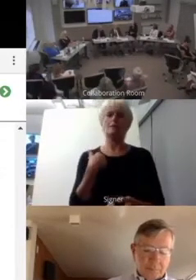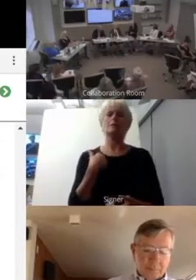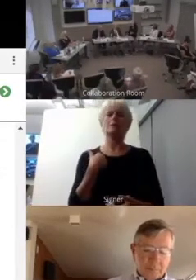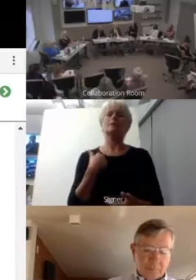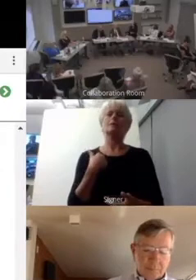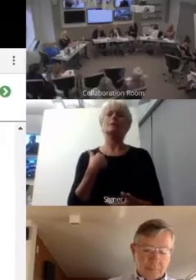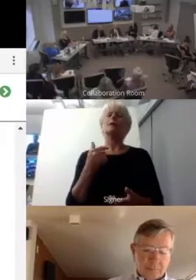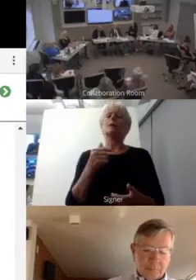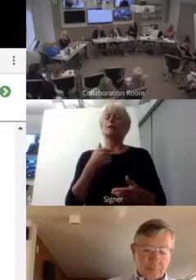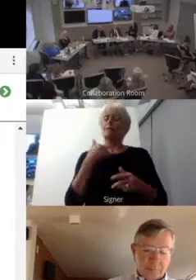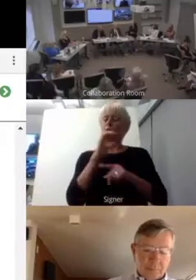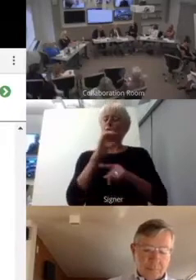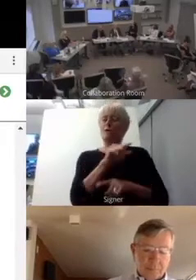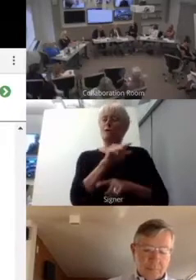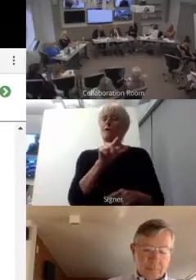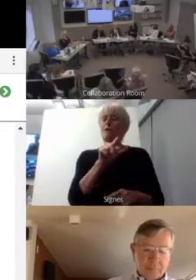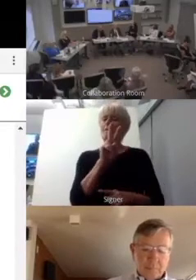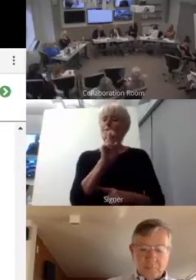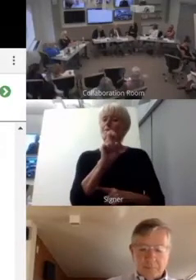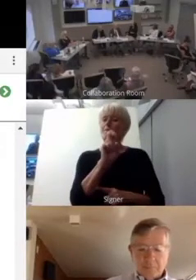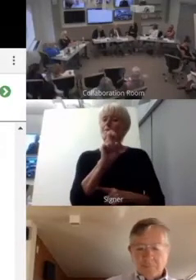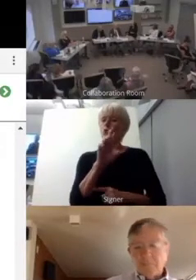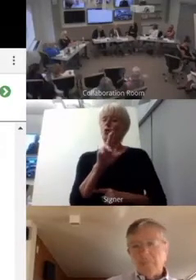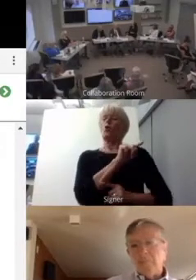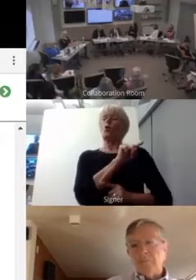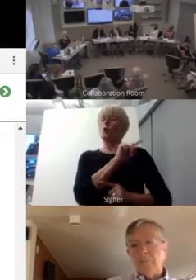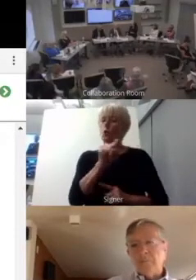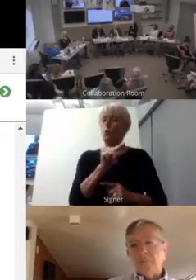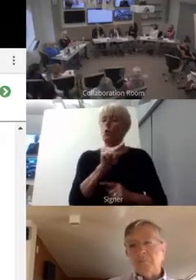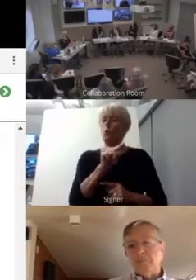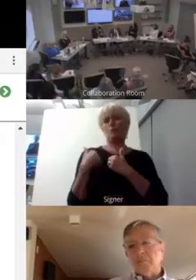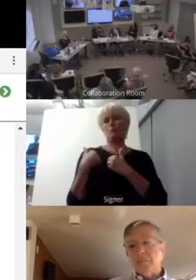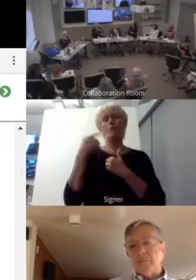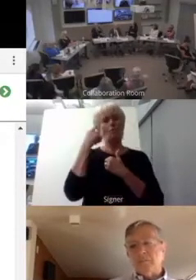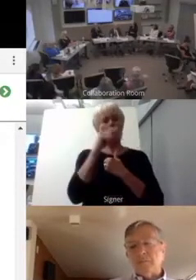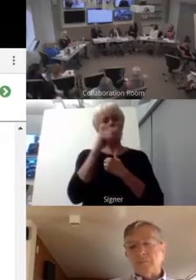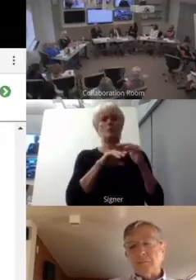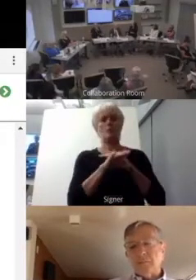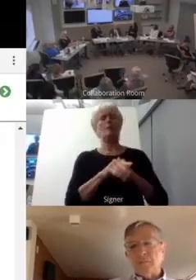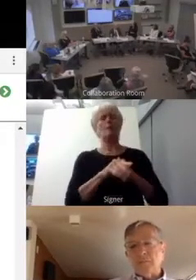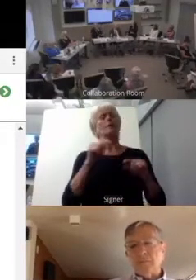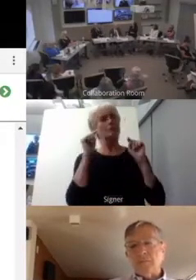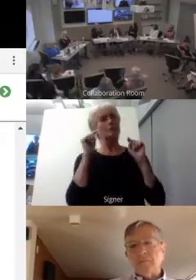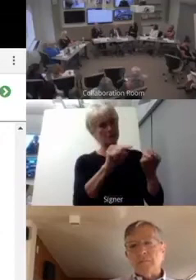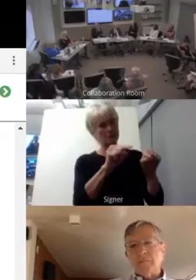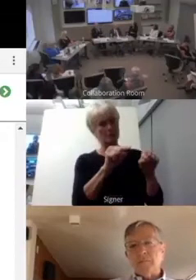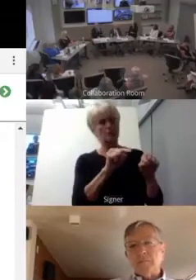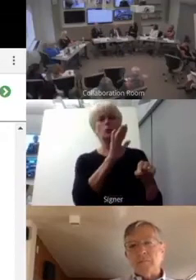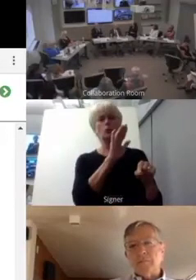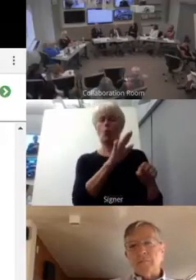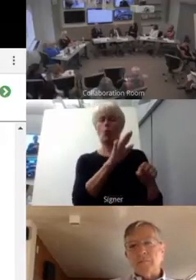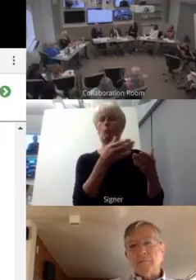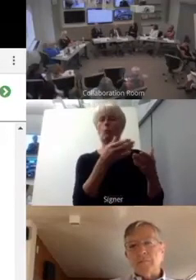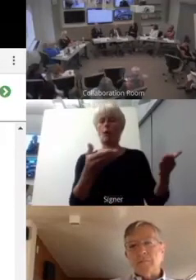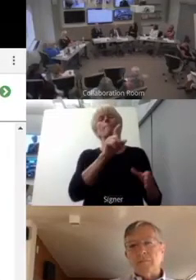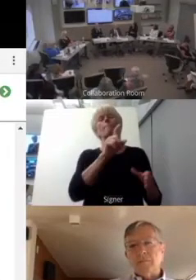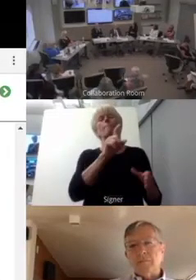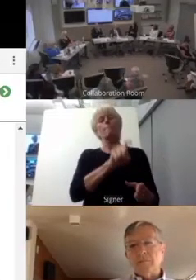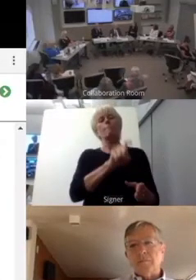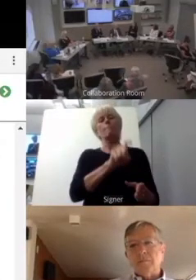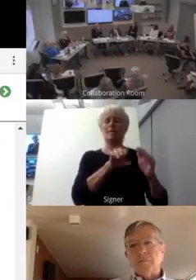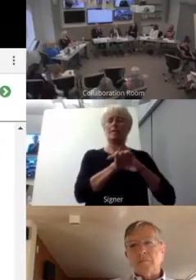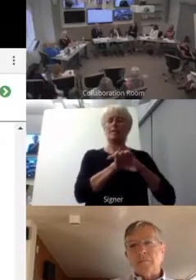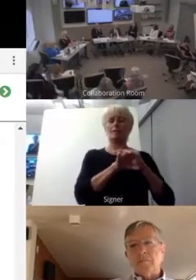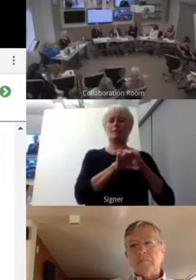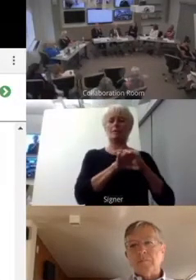ones responsible. We give them the onus of making their products accessible with help, which is really, really important.